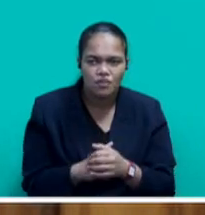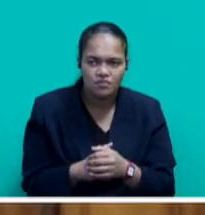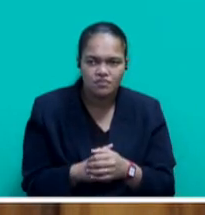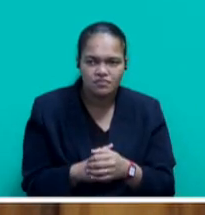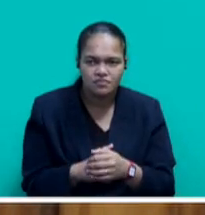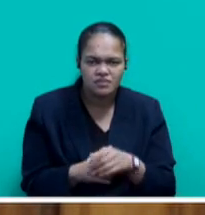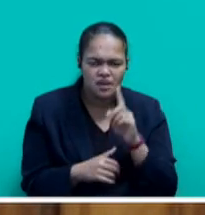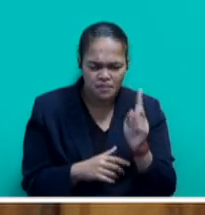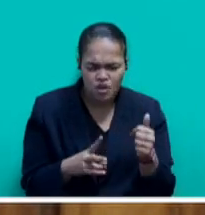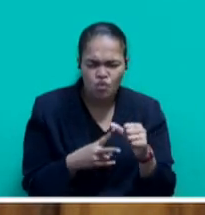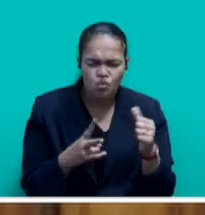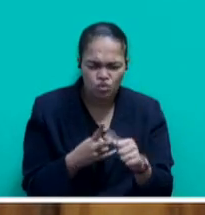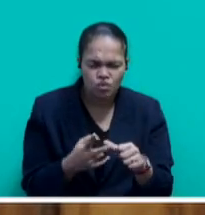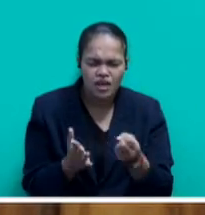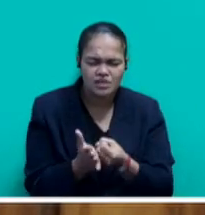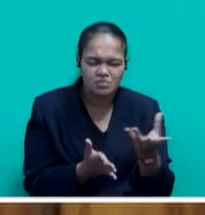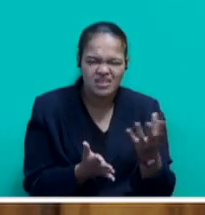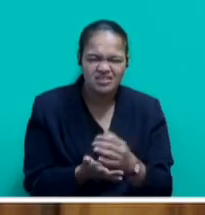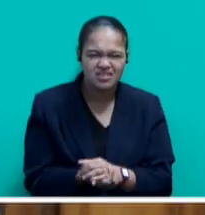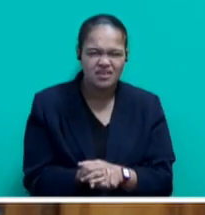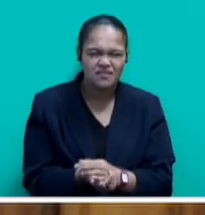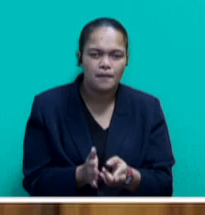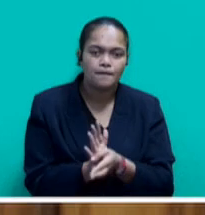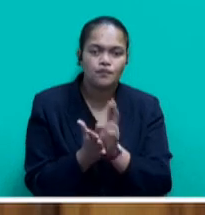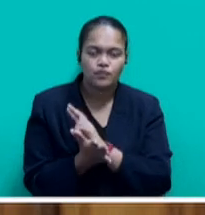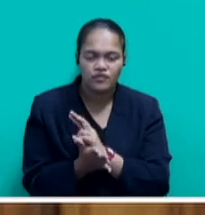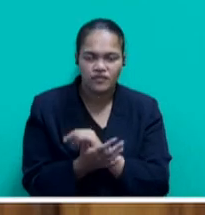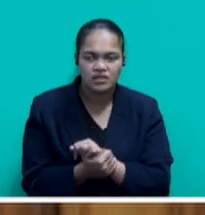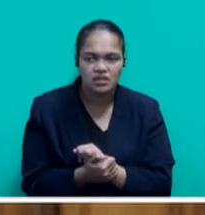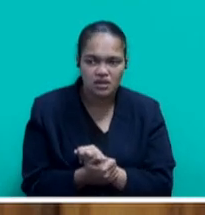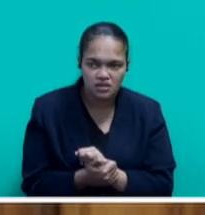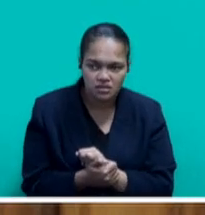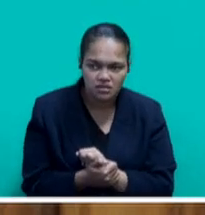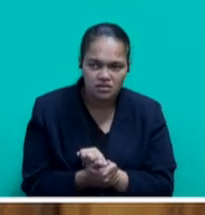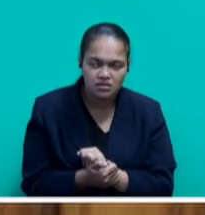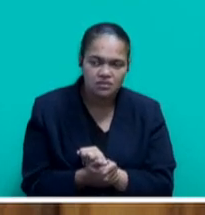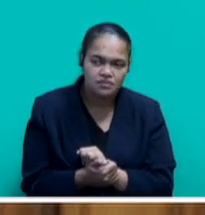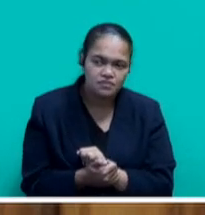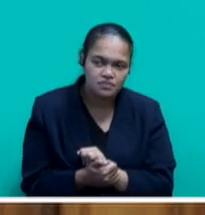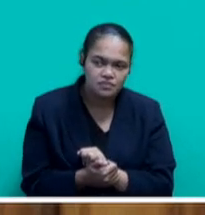extravagant expenses accorded previously, and it is already ahead of its